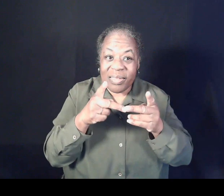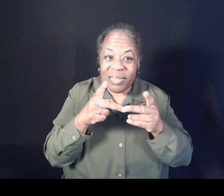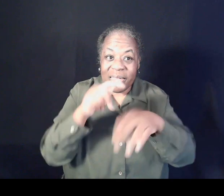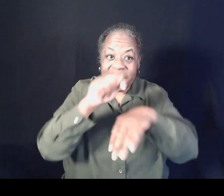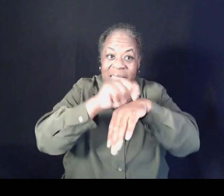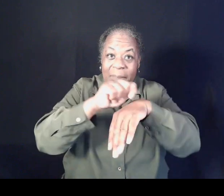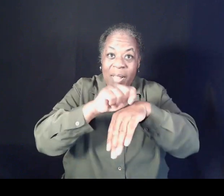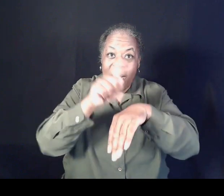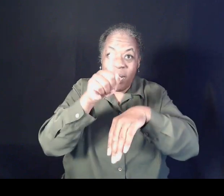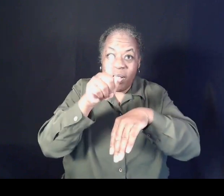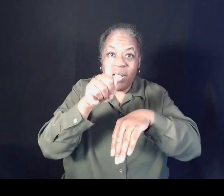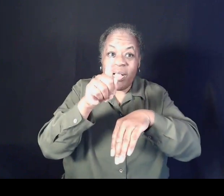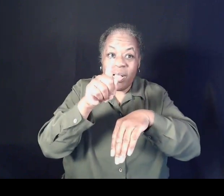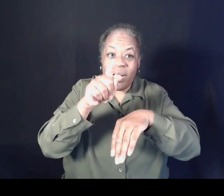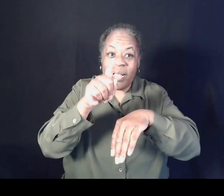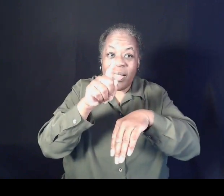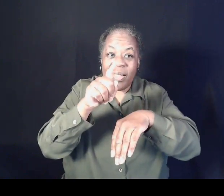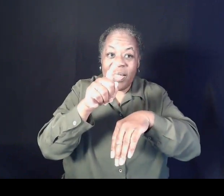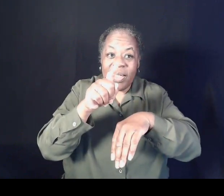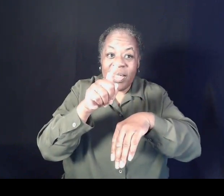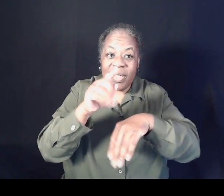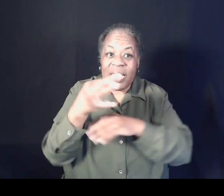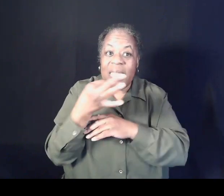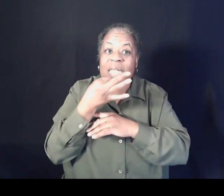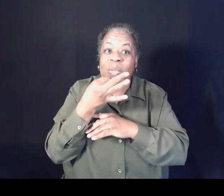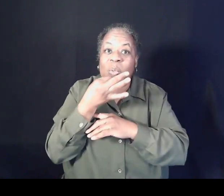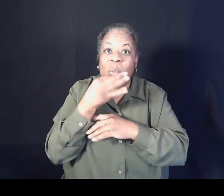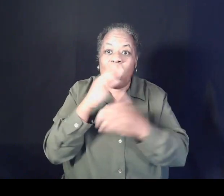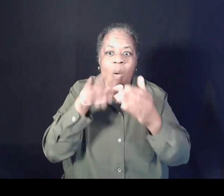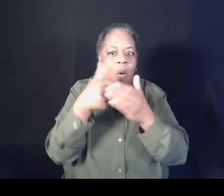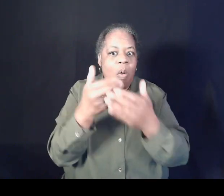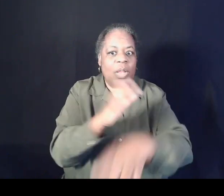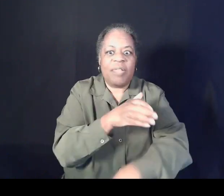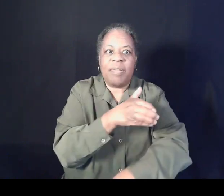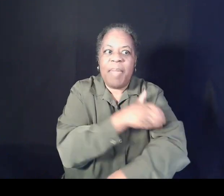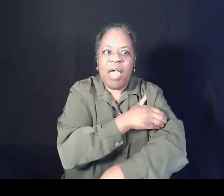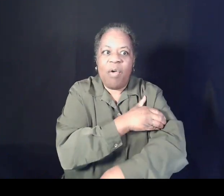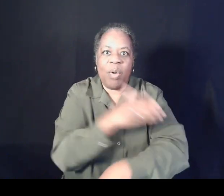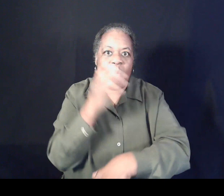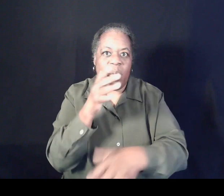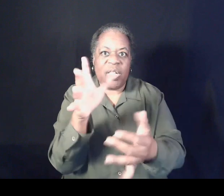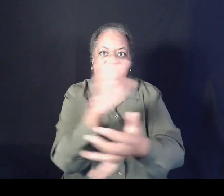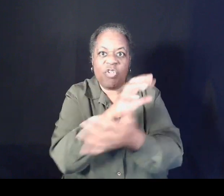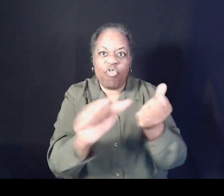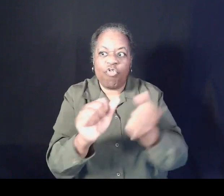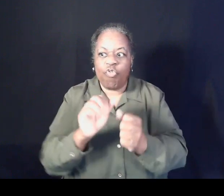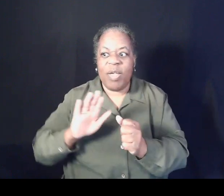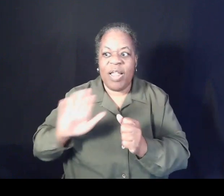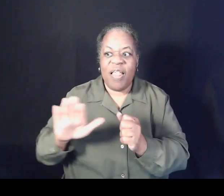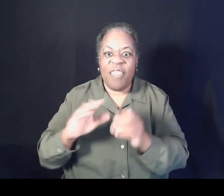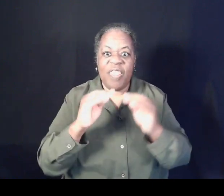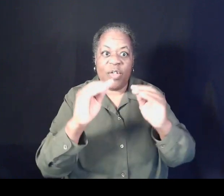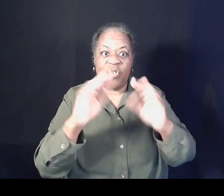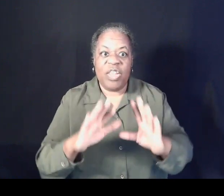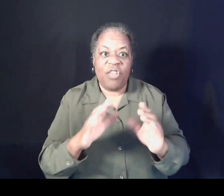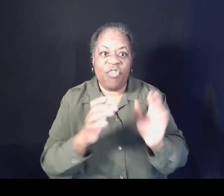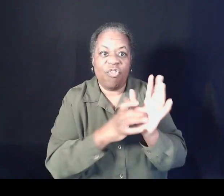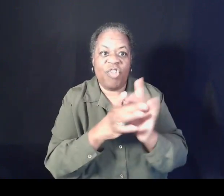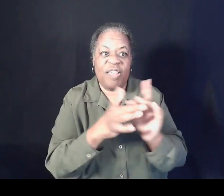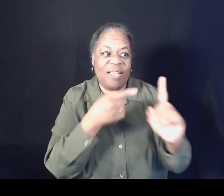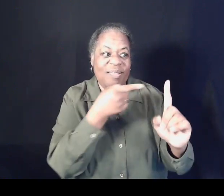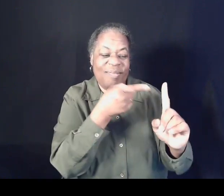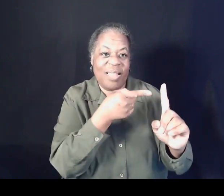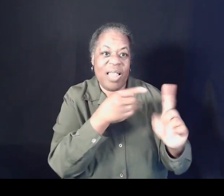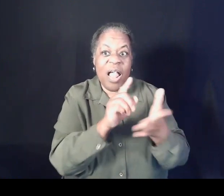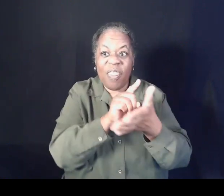place they are marveling at is about to exert all its power to destroy their teacher. In fact, this week, Jesus is going to have